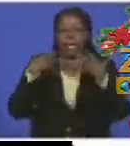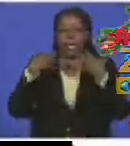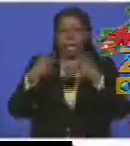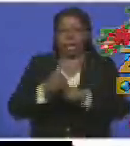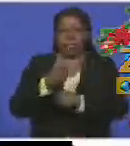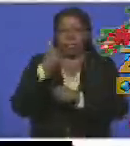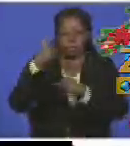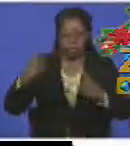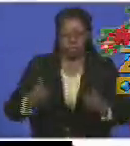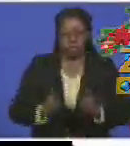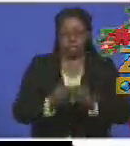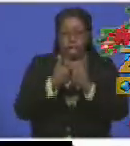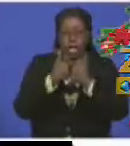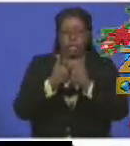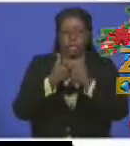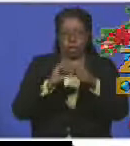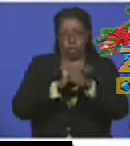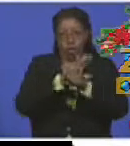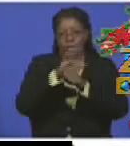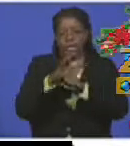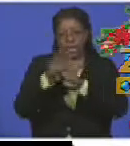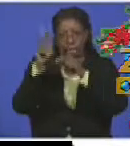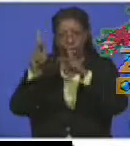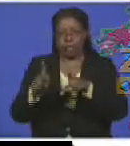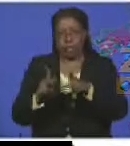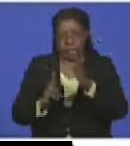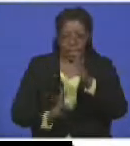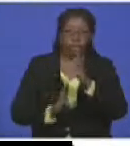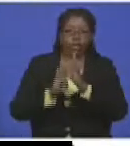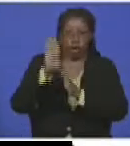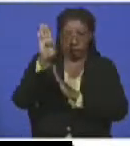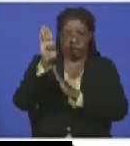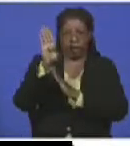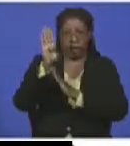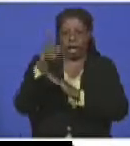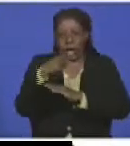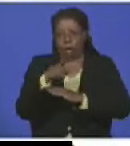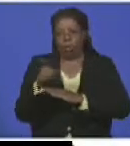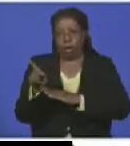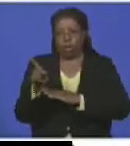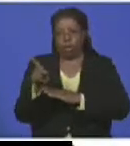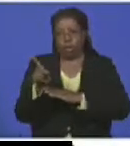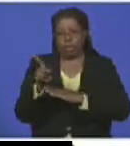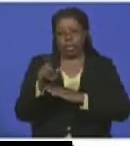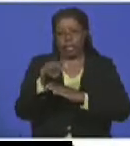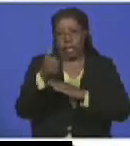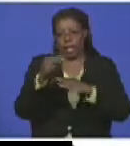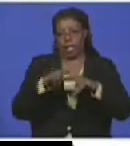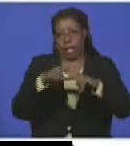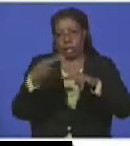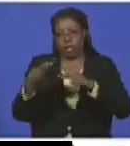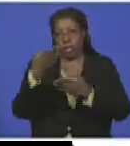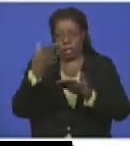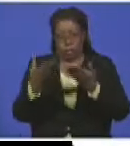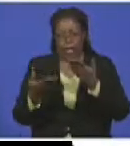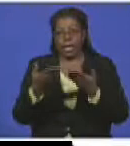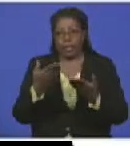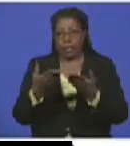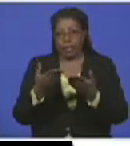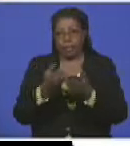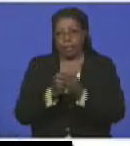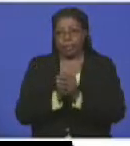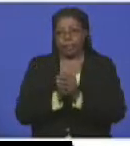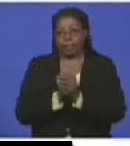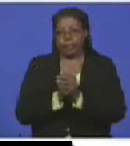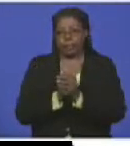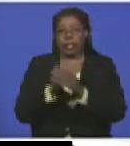with COVID-19 positive cases, which have skyrocketed. And while those numbers are trending downward, an end may be in sight altogether.